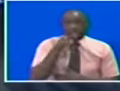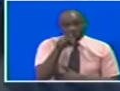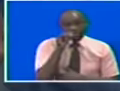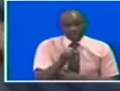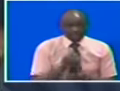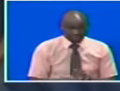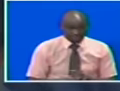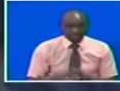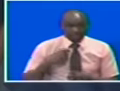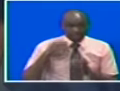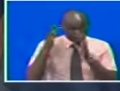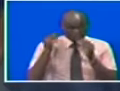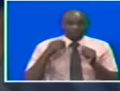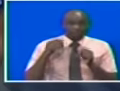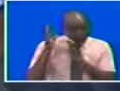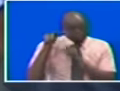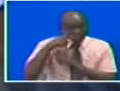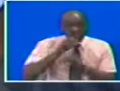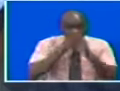say and I hope it does clarify